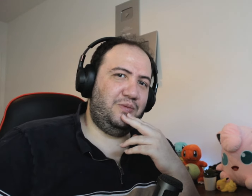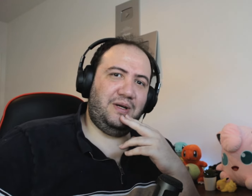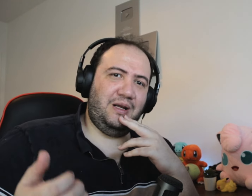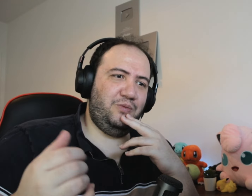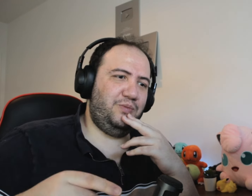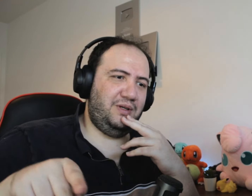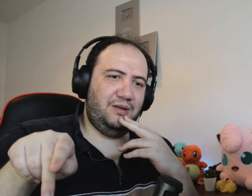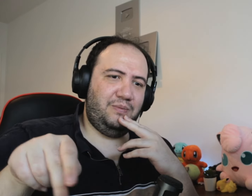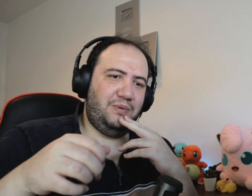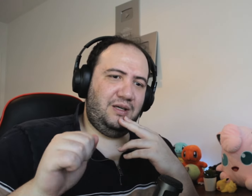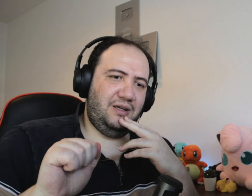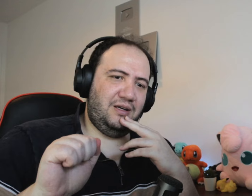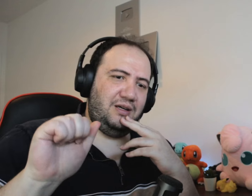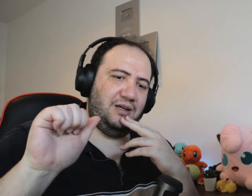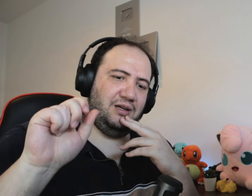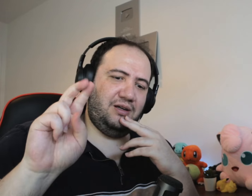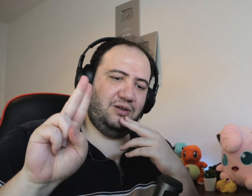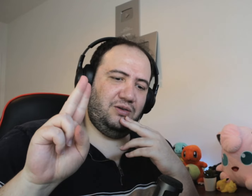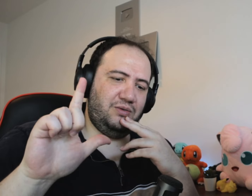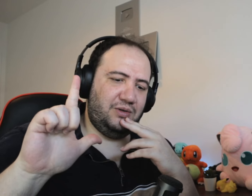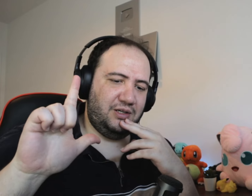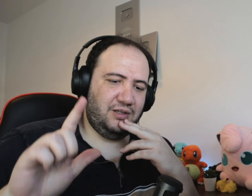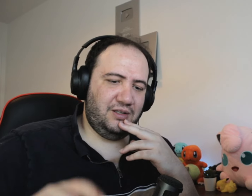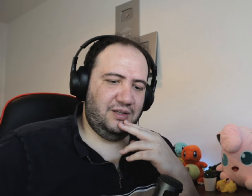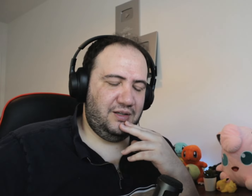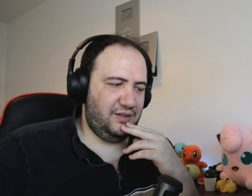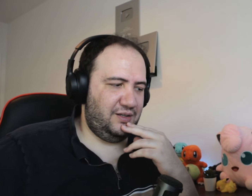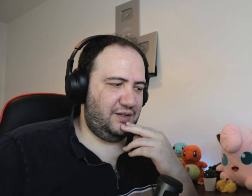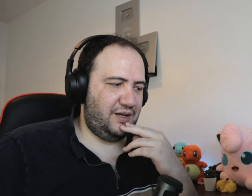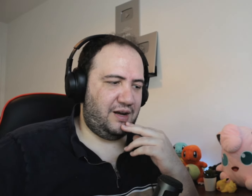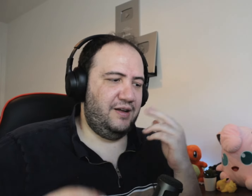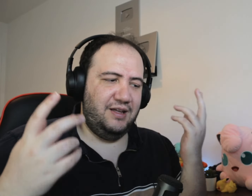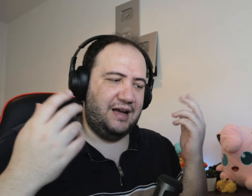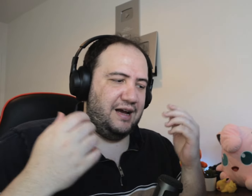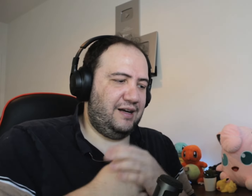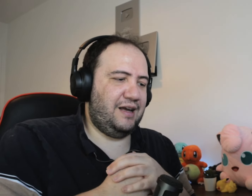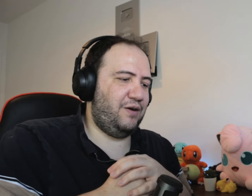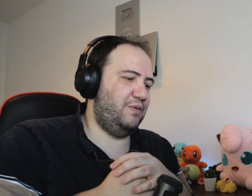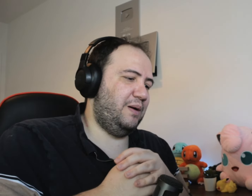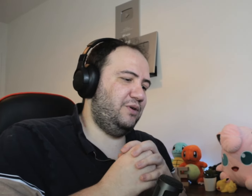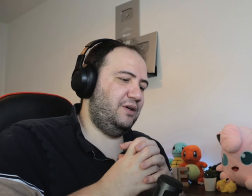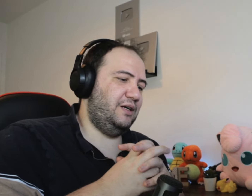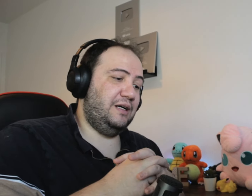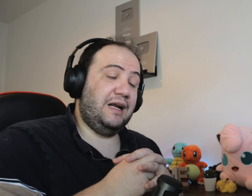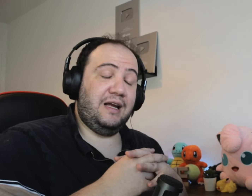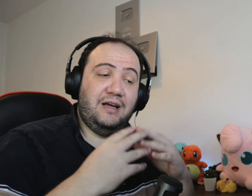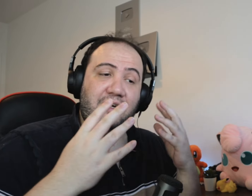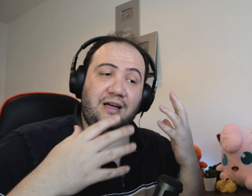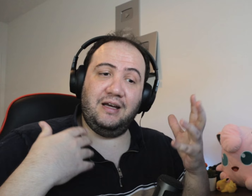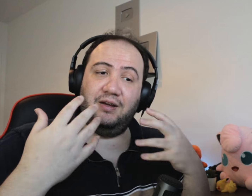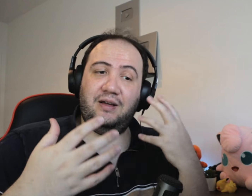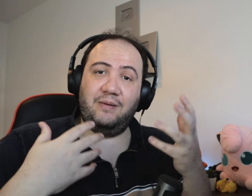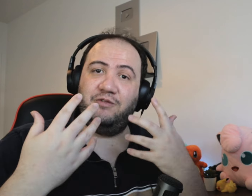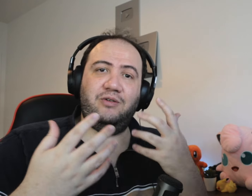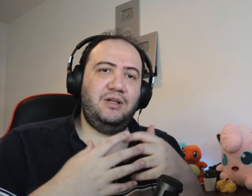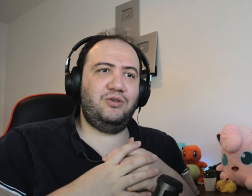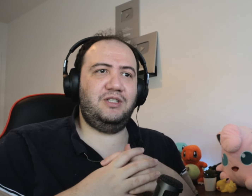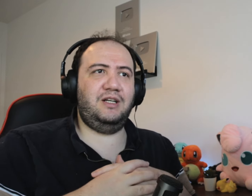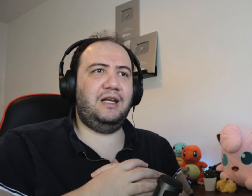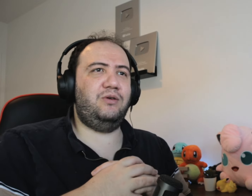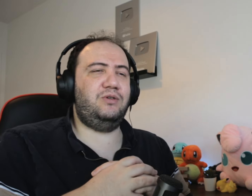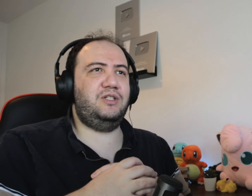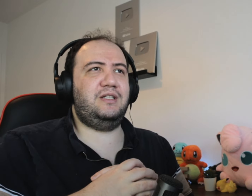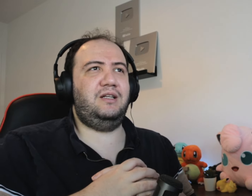So My name would be P A U L Yeah I can't remember Like I am very